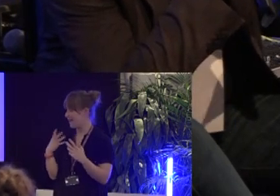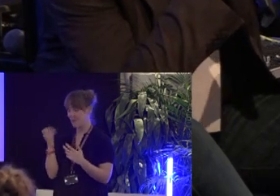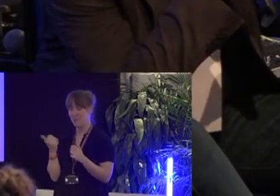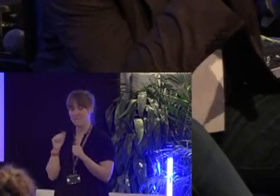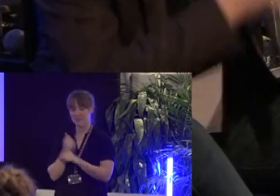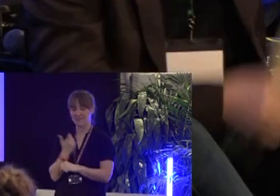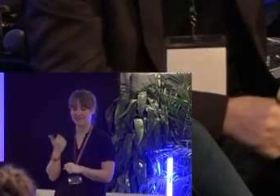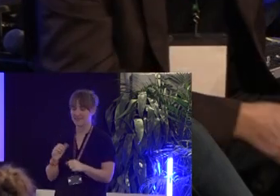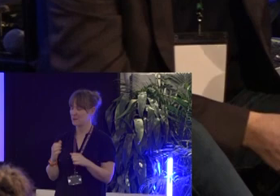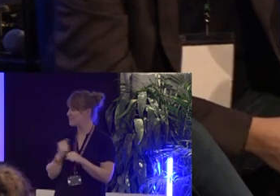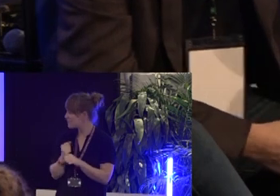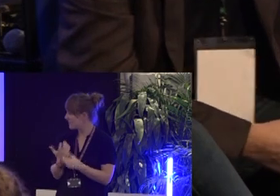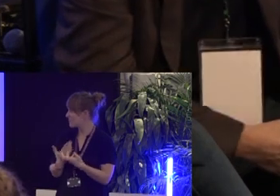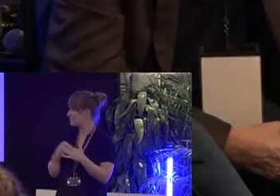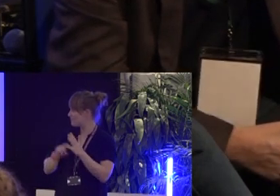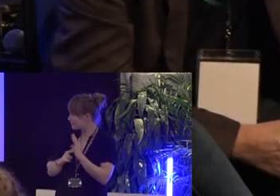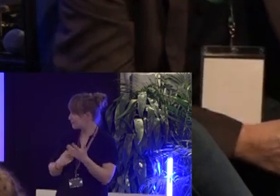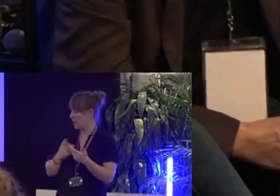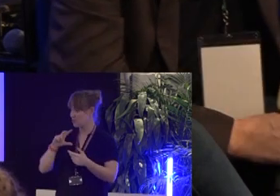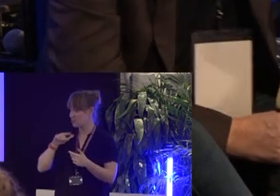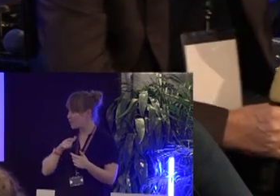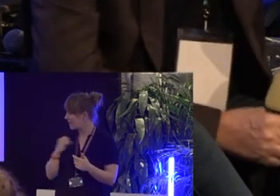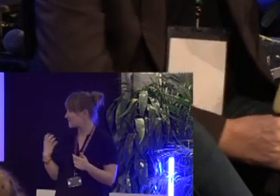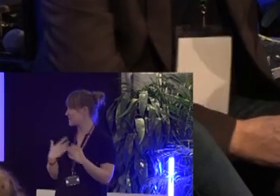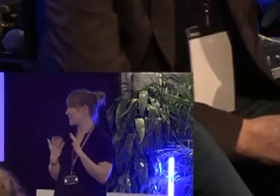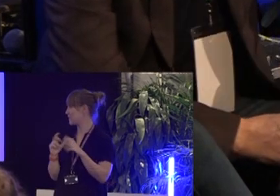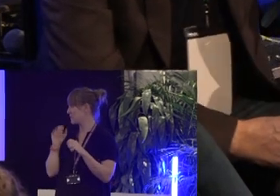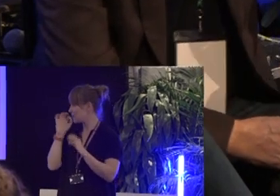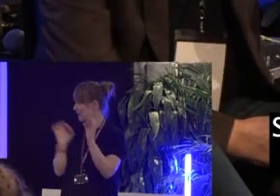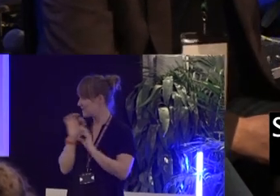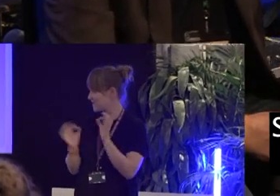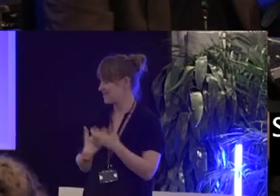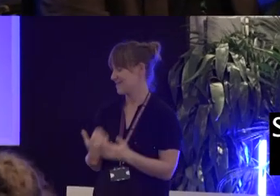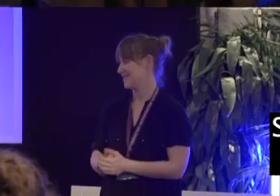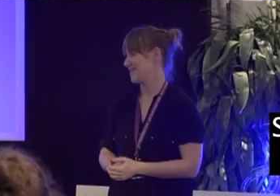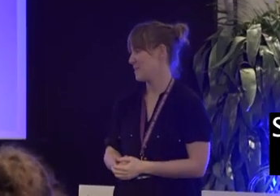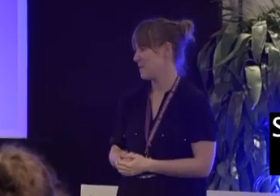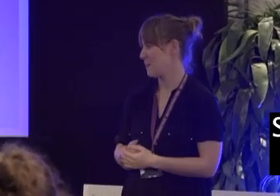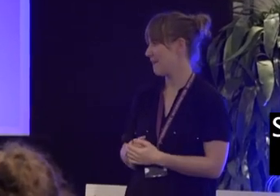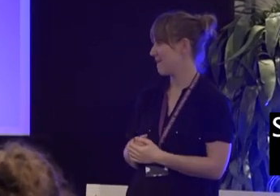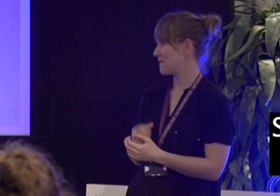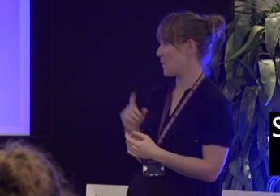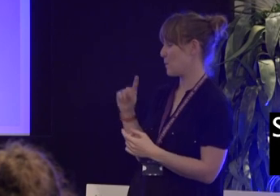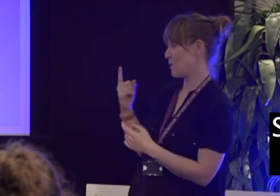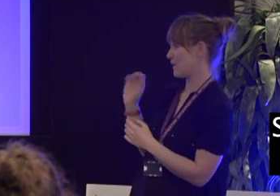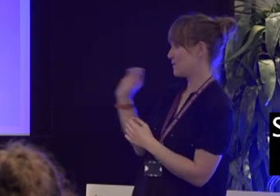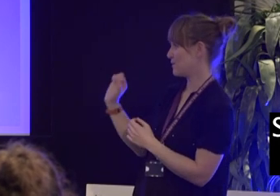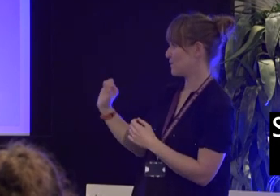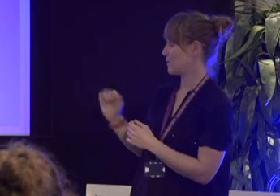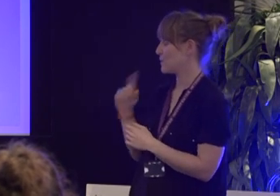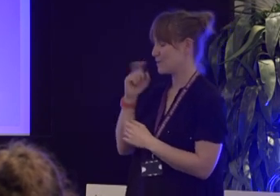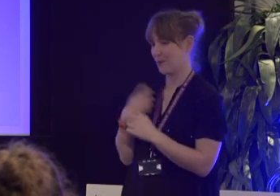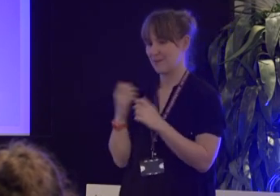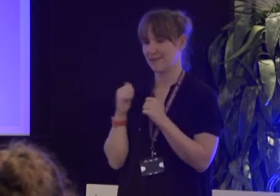yeah, man. Soft, yeah. Luck is when preparation meets opportunity, man. So, one of you is going to get lucky 3 times,